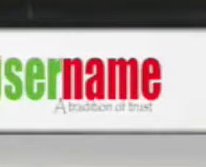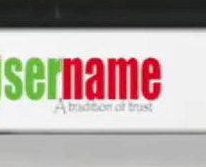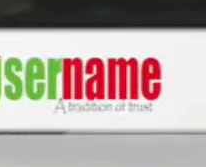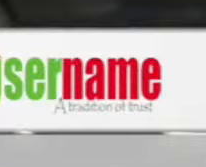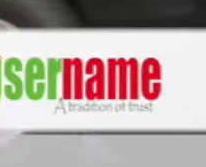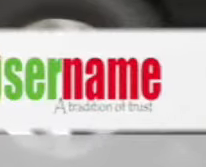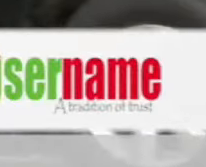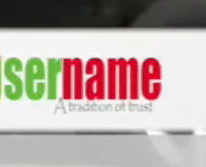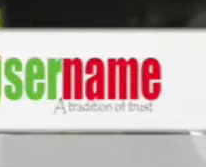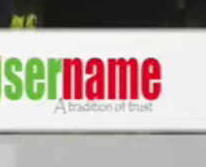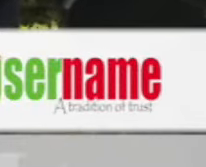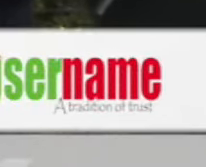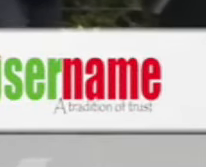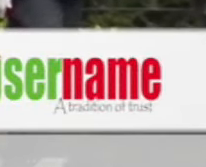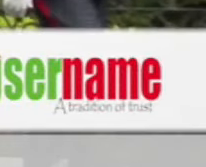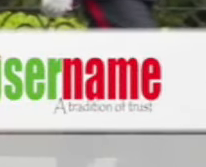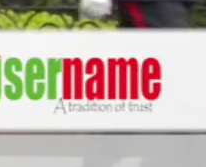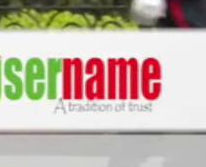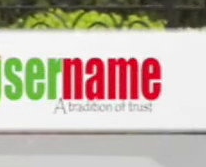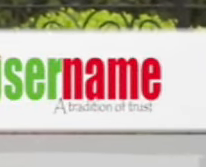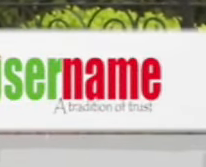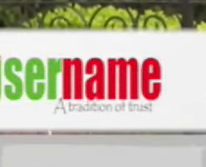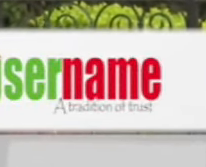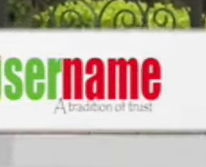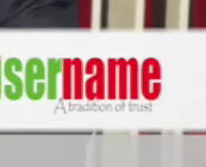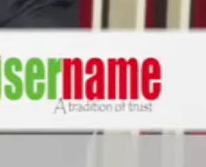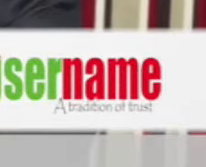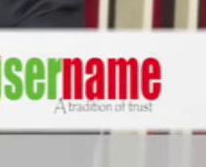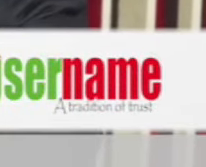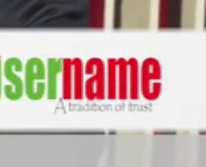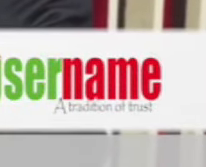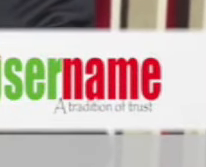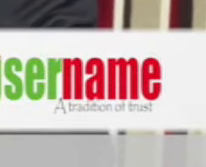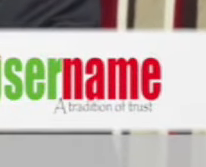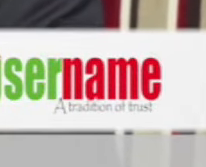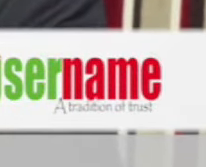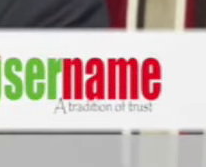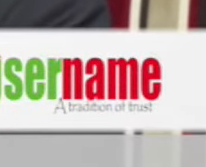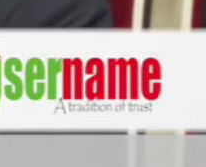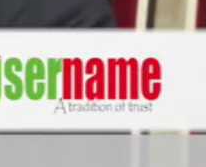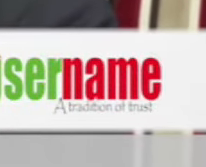After the break, is he the preferred successor? Wycliffe and Betsa Paranya.